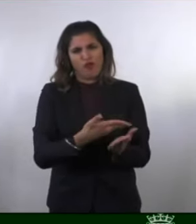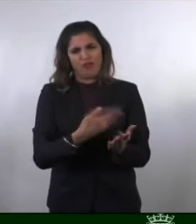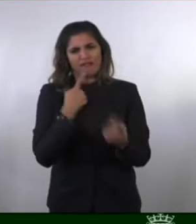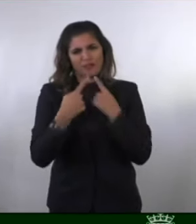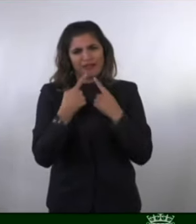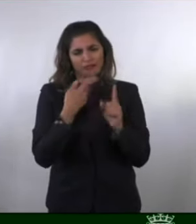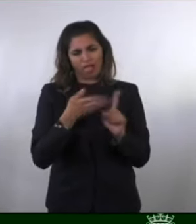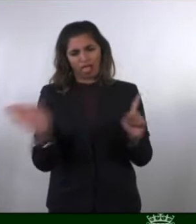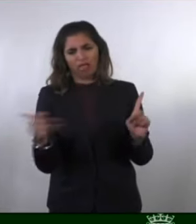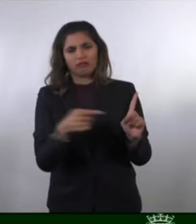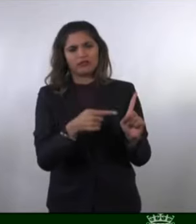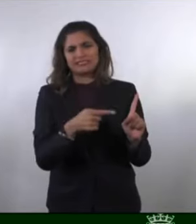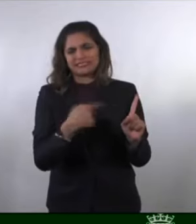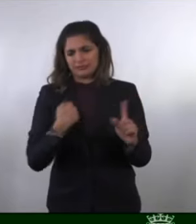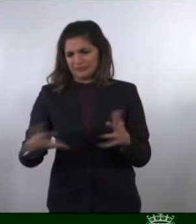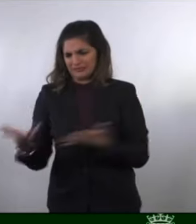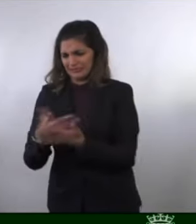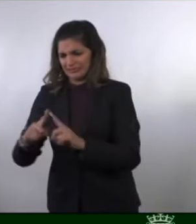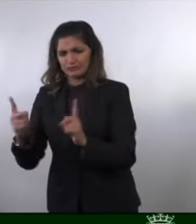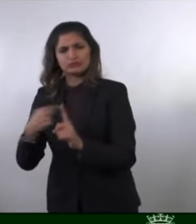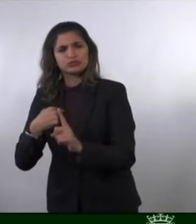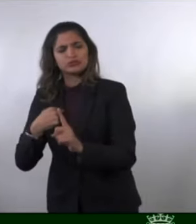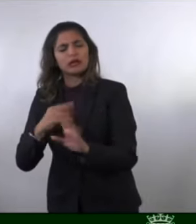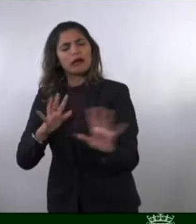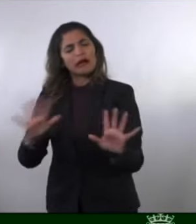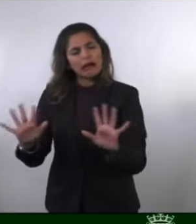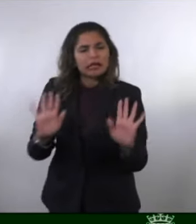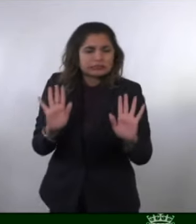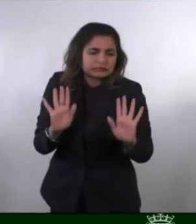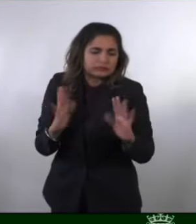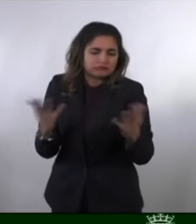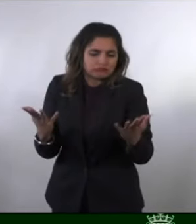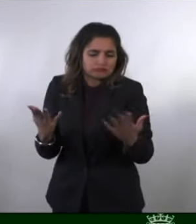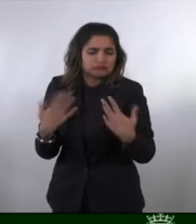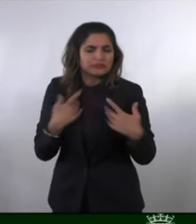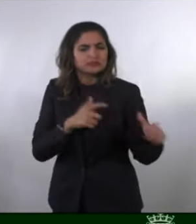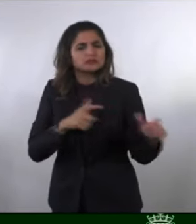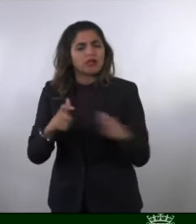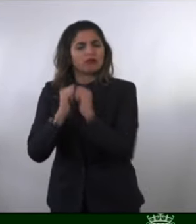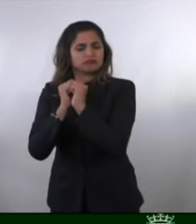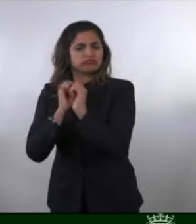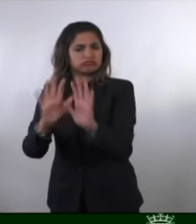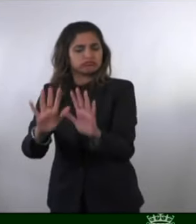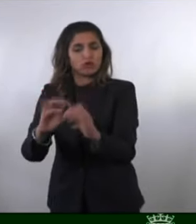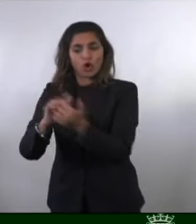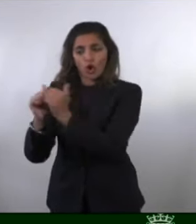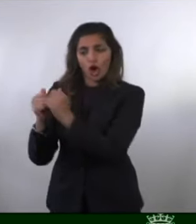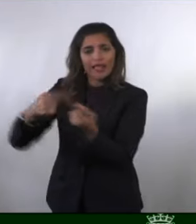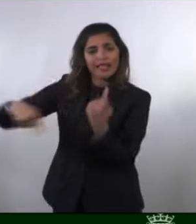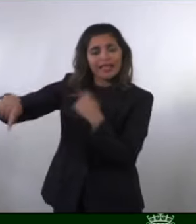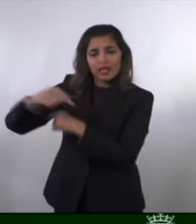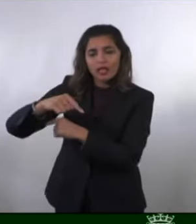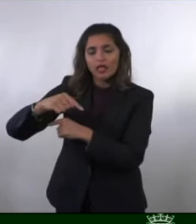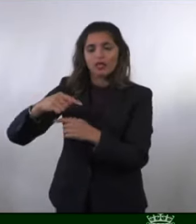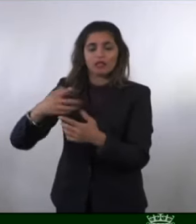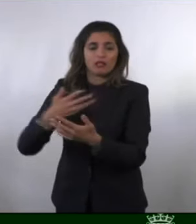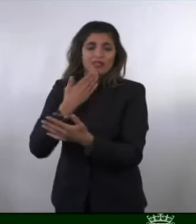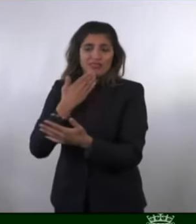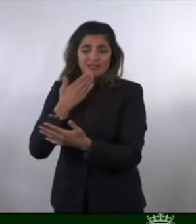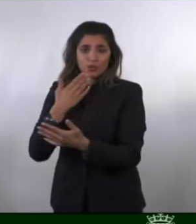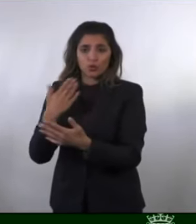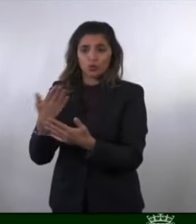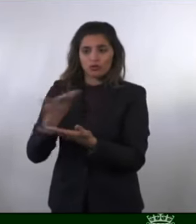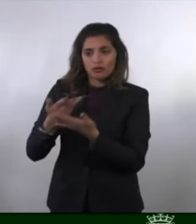But I'm grateful, obviously, to all the colleagues in the DAs for